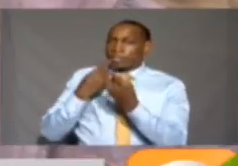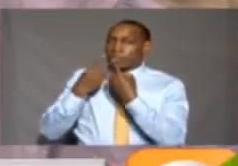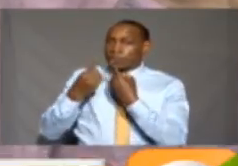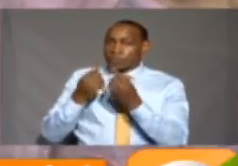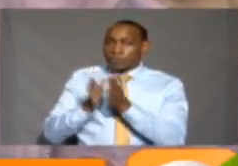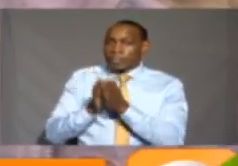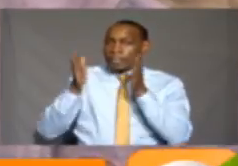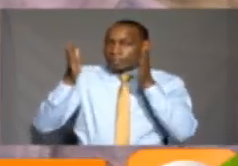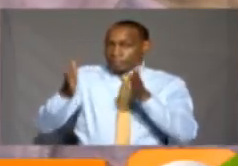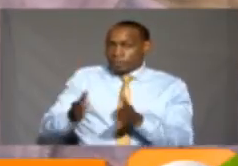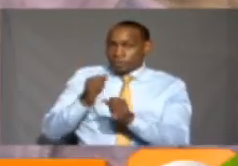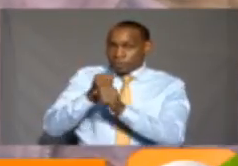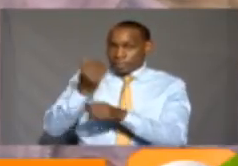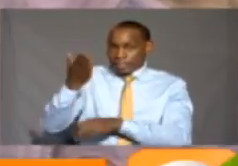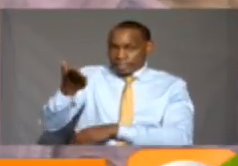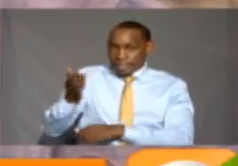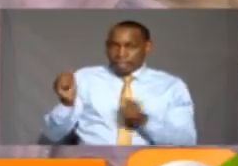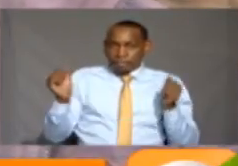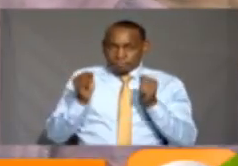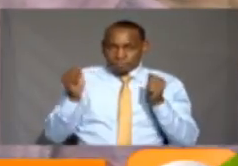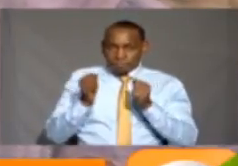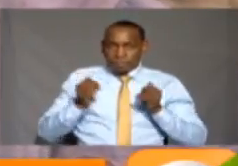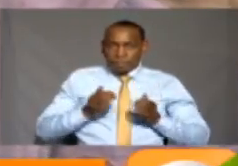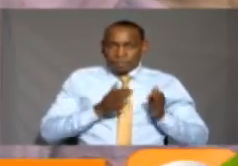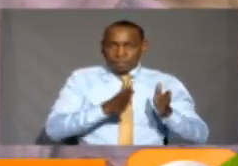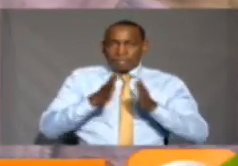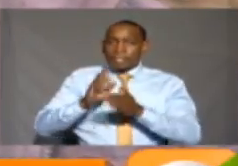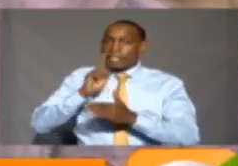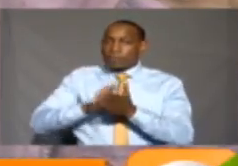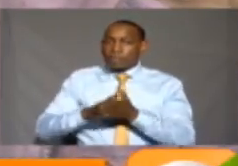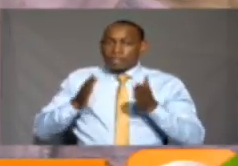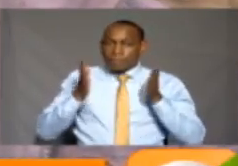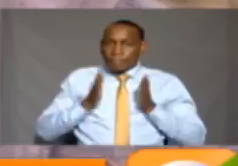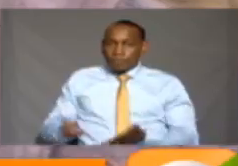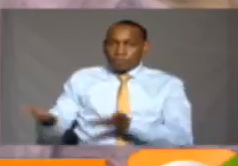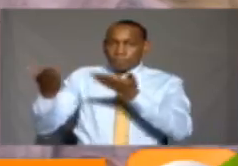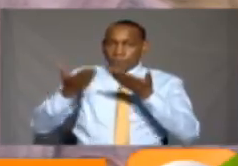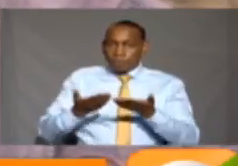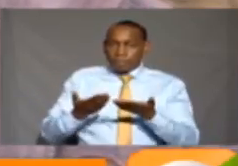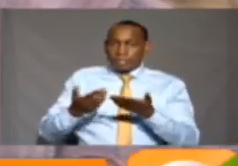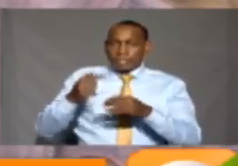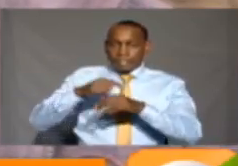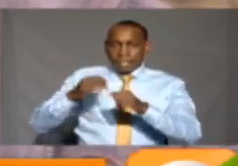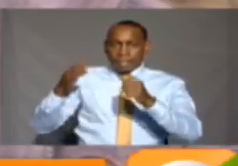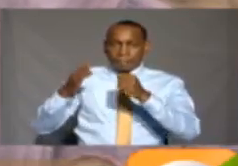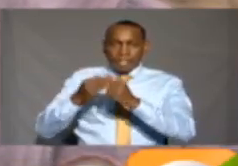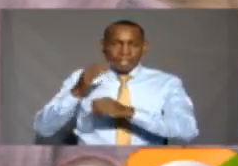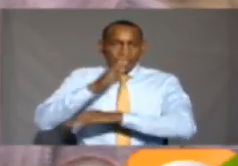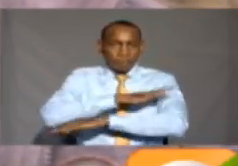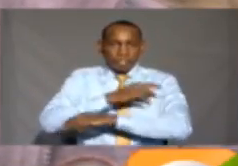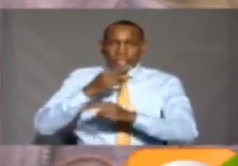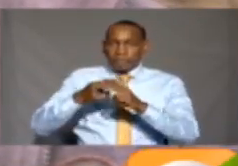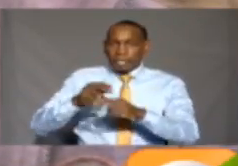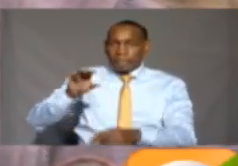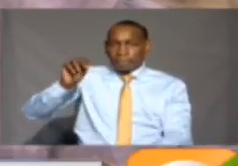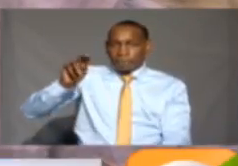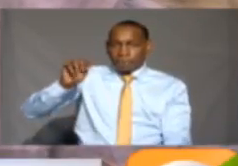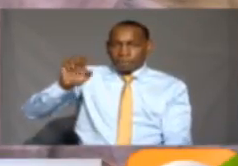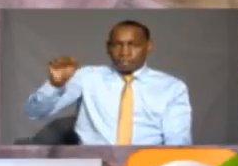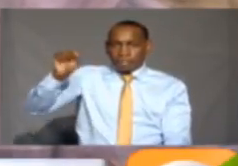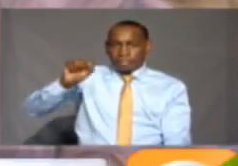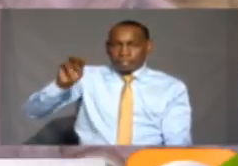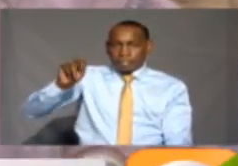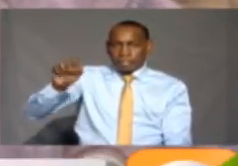mortuary. Akaniambia mwenye aliretu hapa jana Aramisi saa mbili ni mtu anaitwa Onesmus